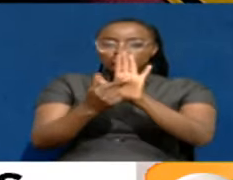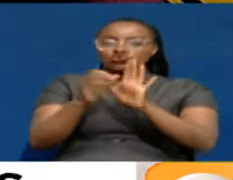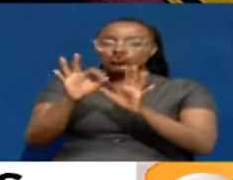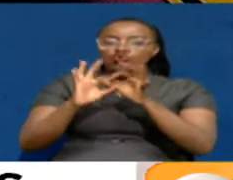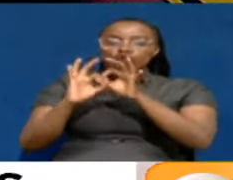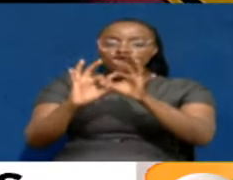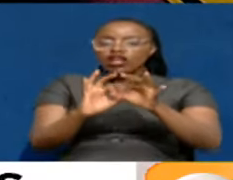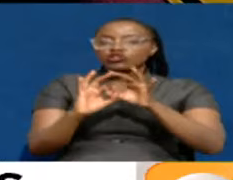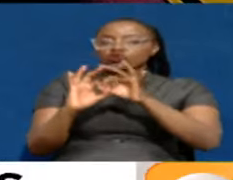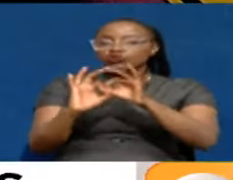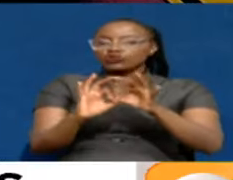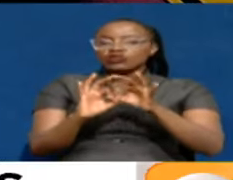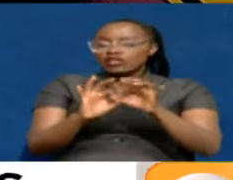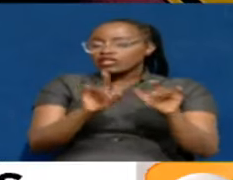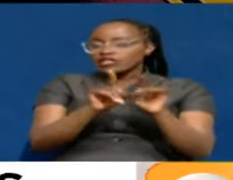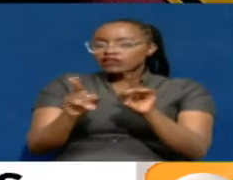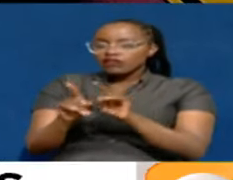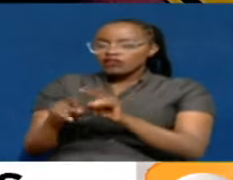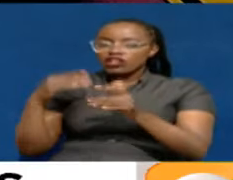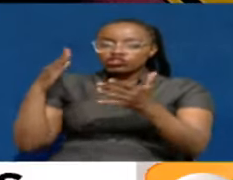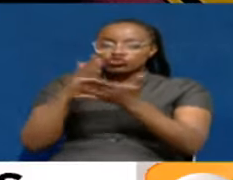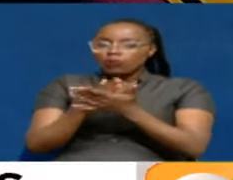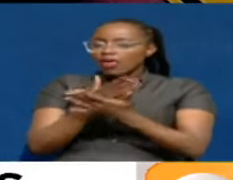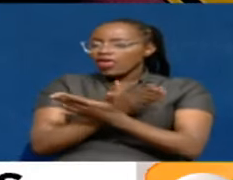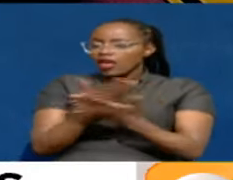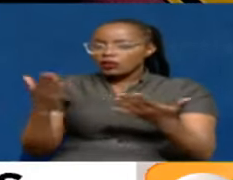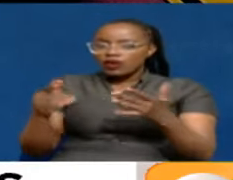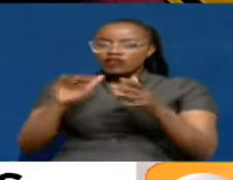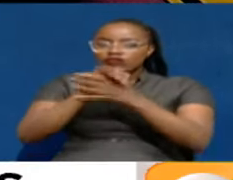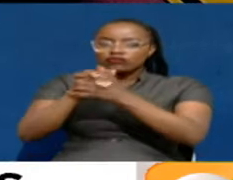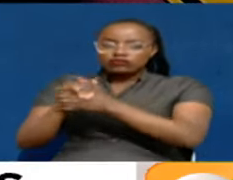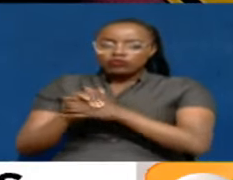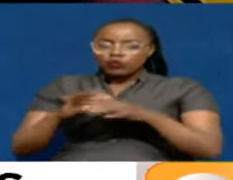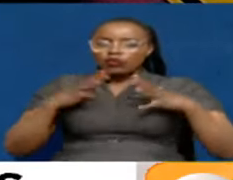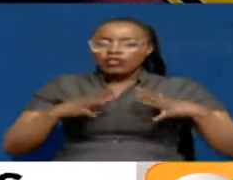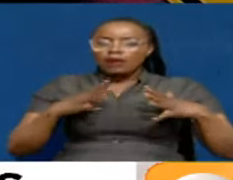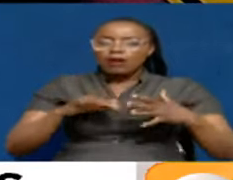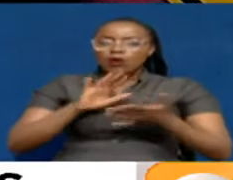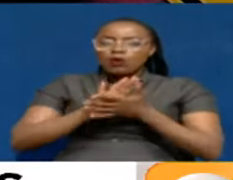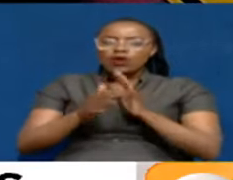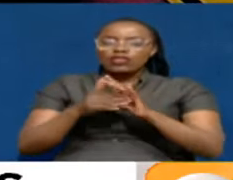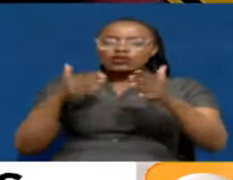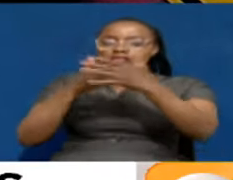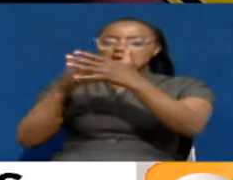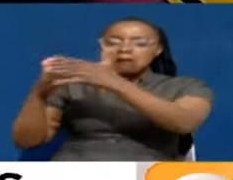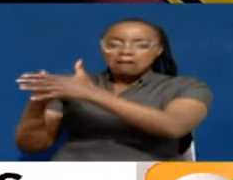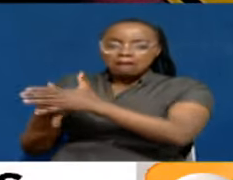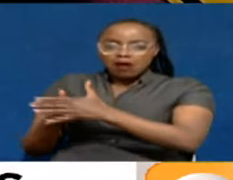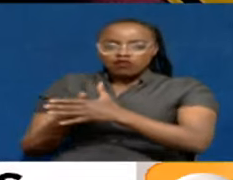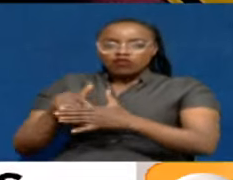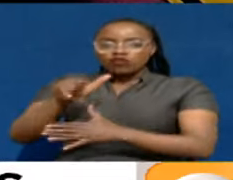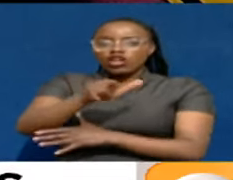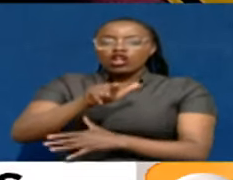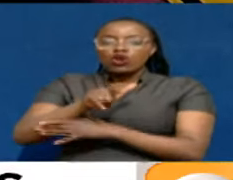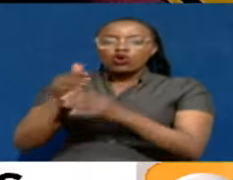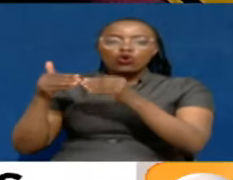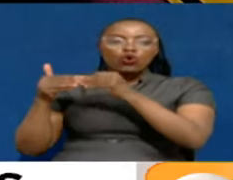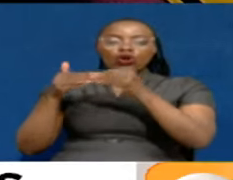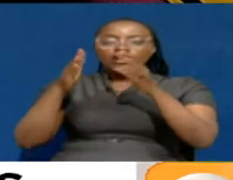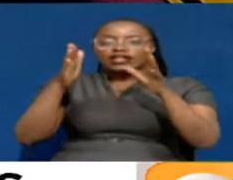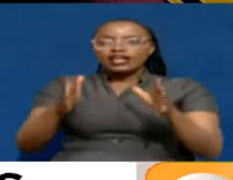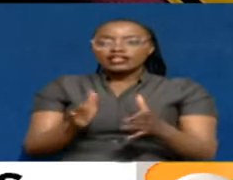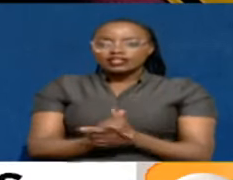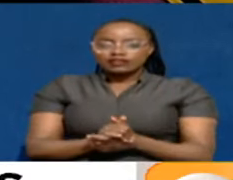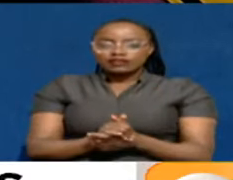national unity that makes those road stops wherever, greets wananchi without the shield of local